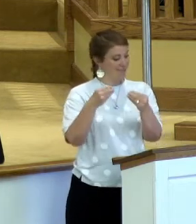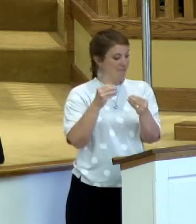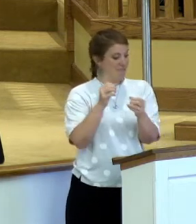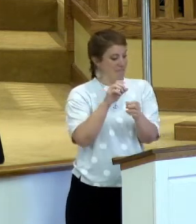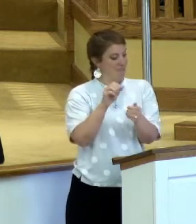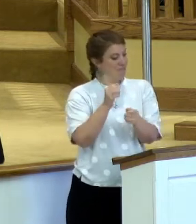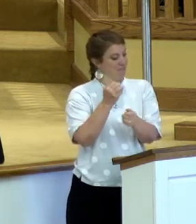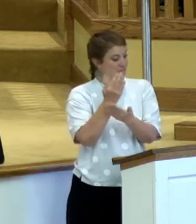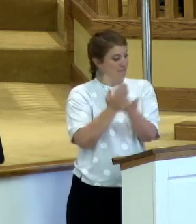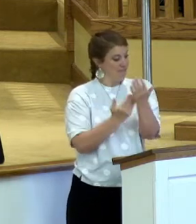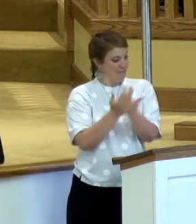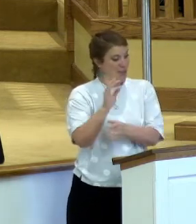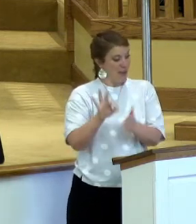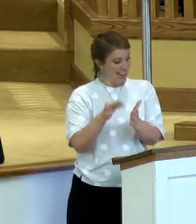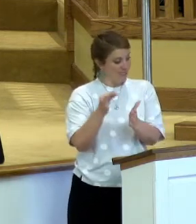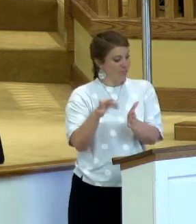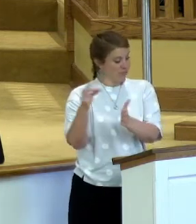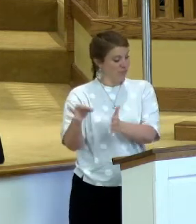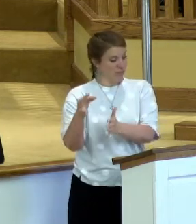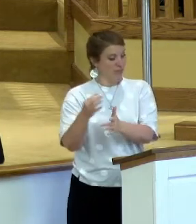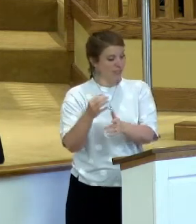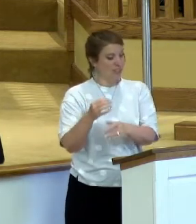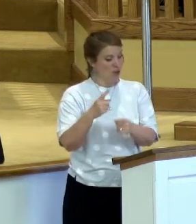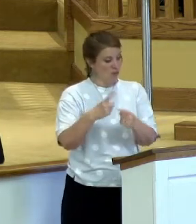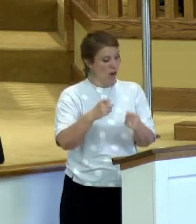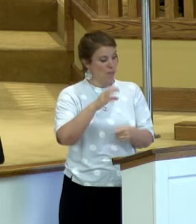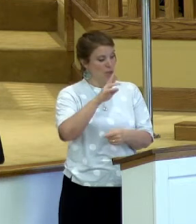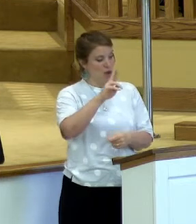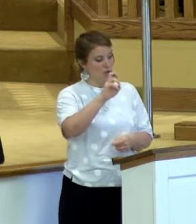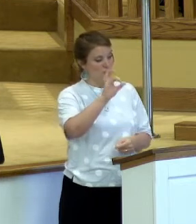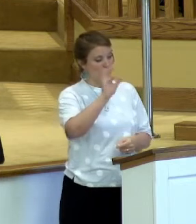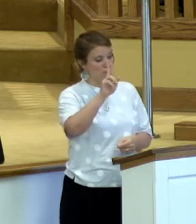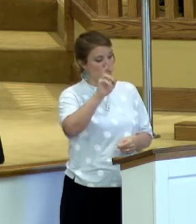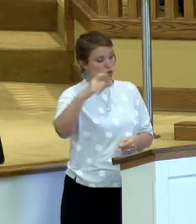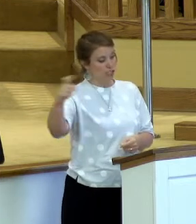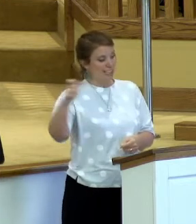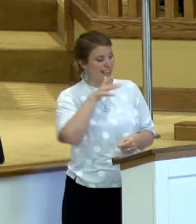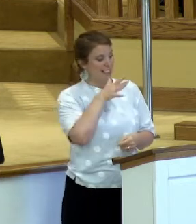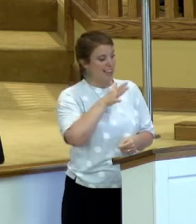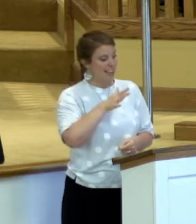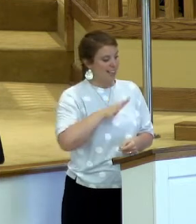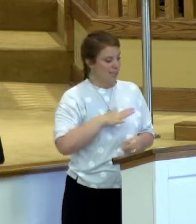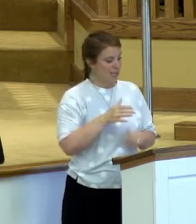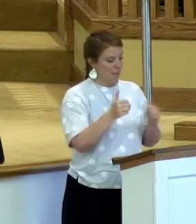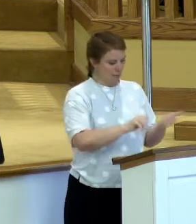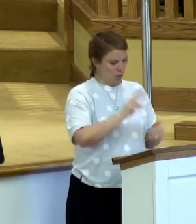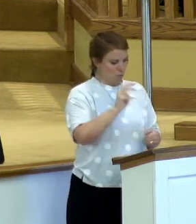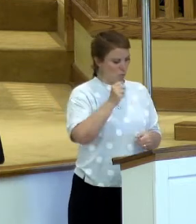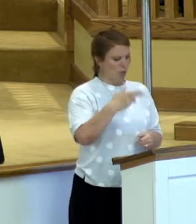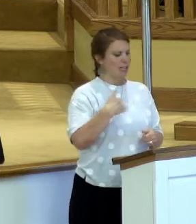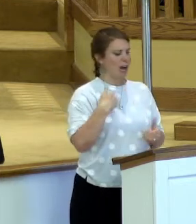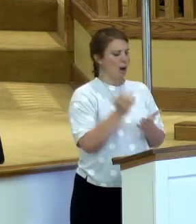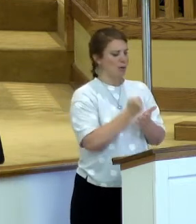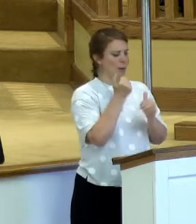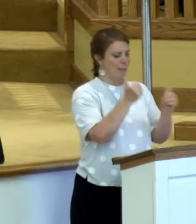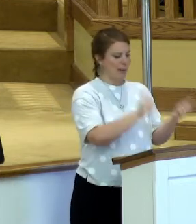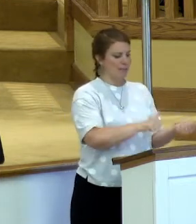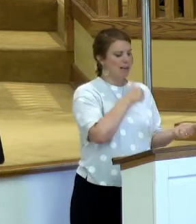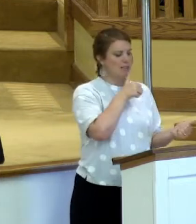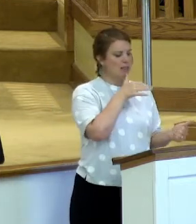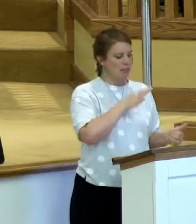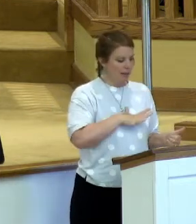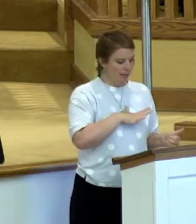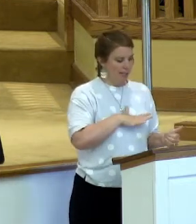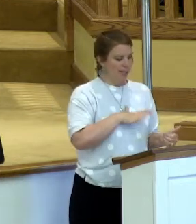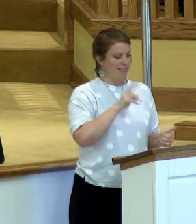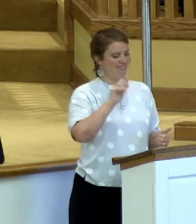Baptism. In March, I had the opportunity to baptize this lady named Vida. Please pray for her and her husband Jonas that he too